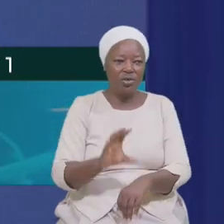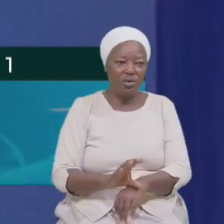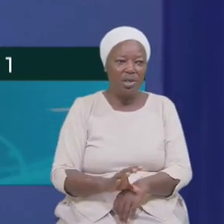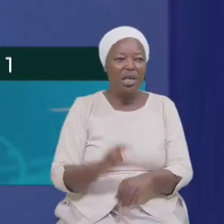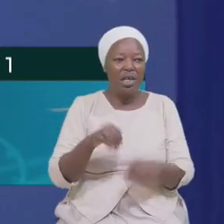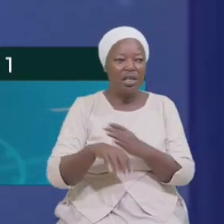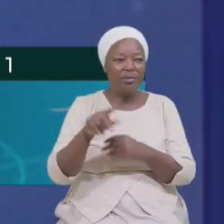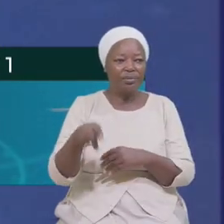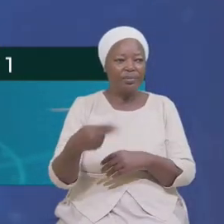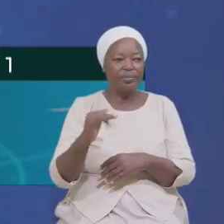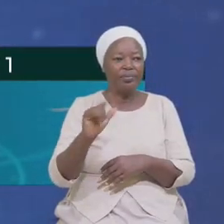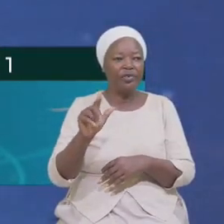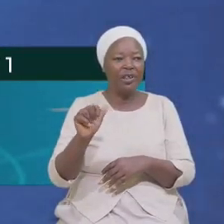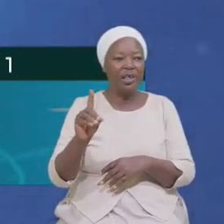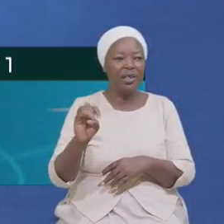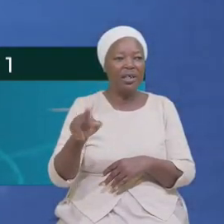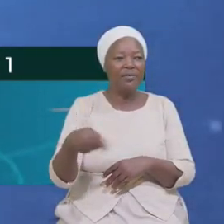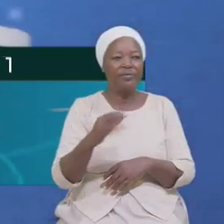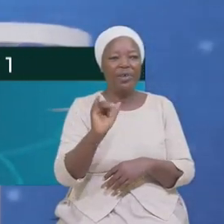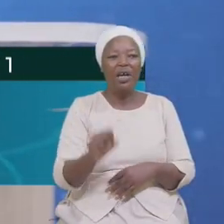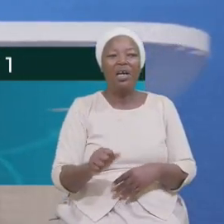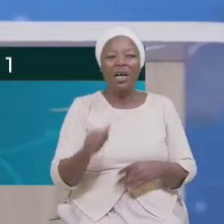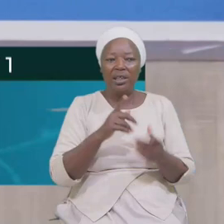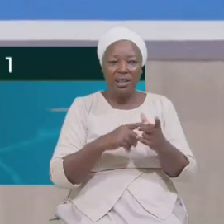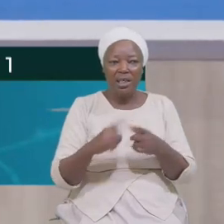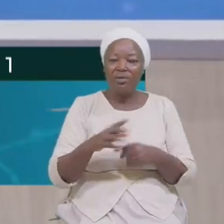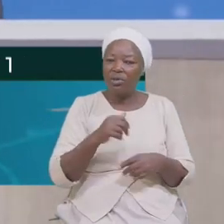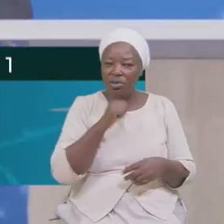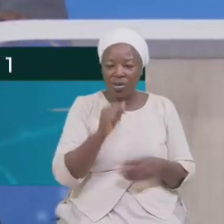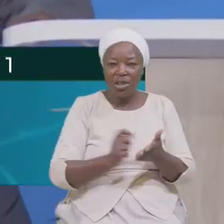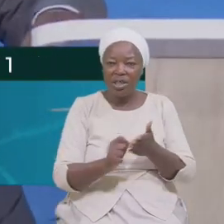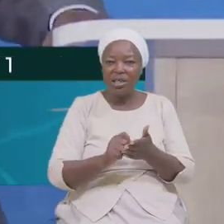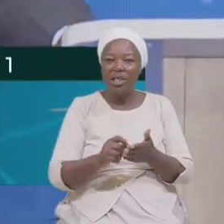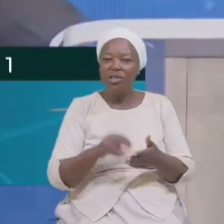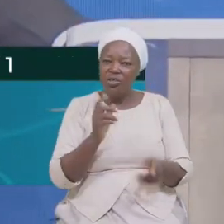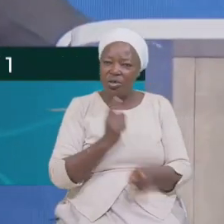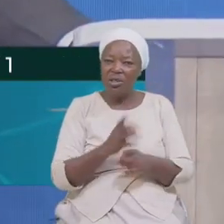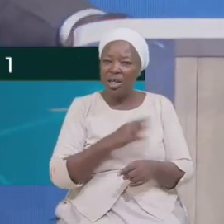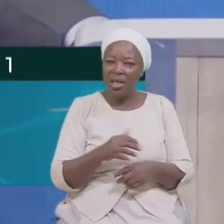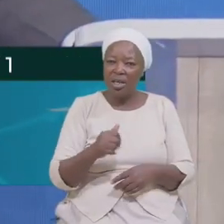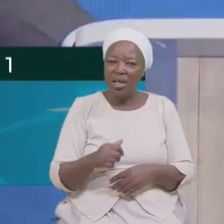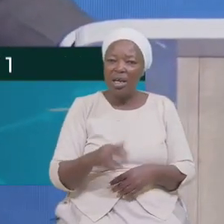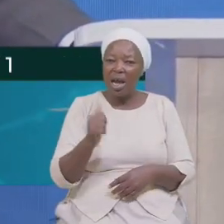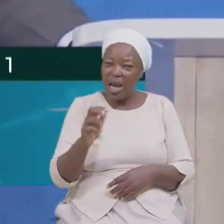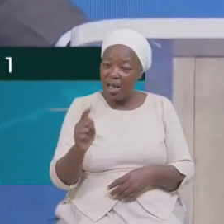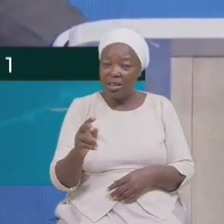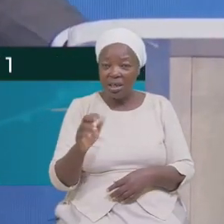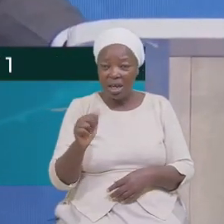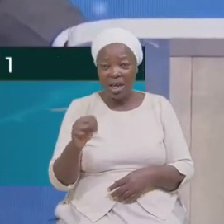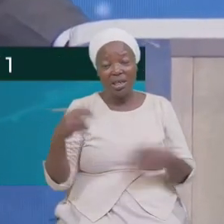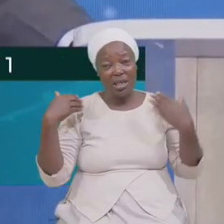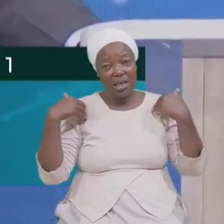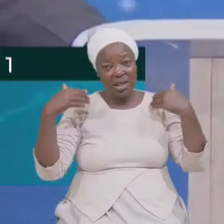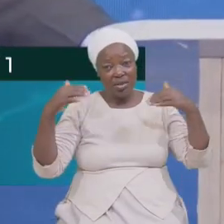Philadelphia. It wasn't a message to an angel in heaven, an angel in Philadelphia. What does that mean? It's